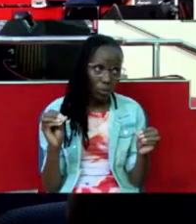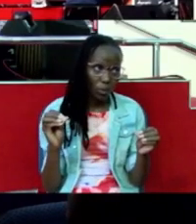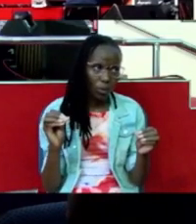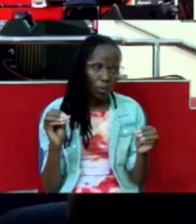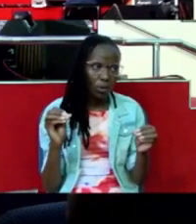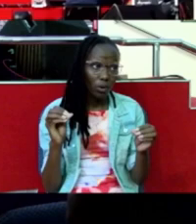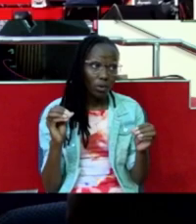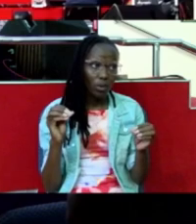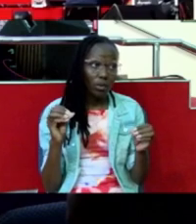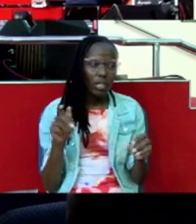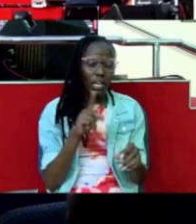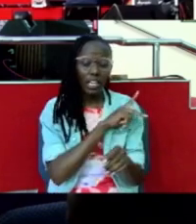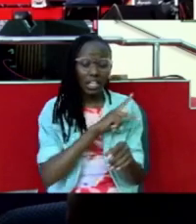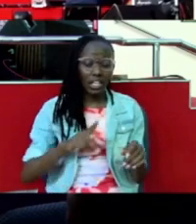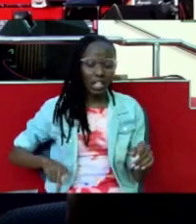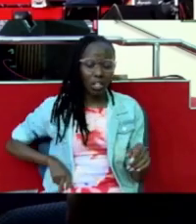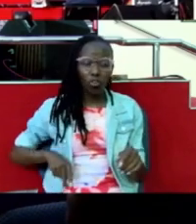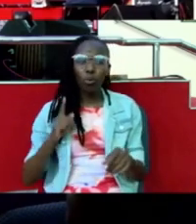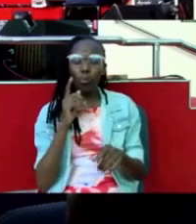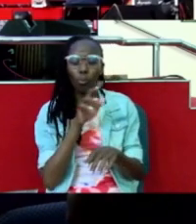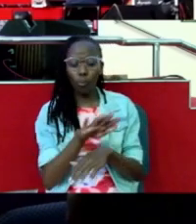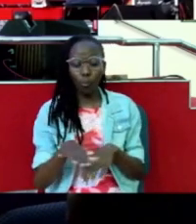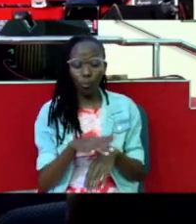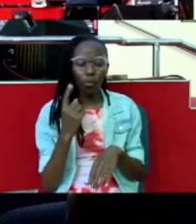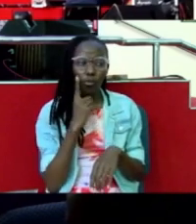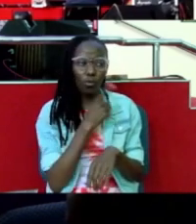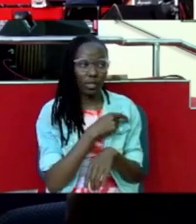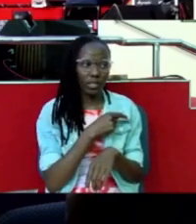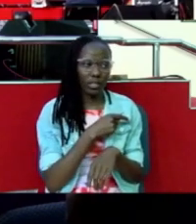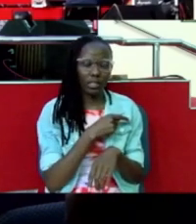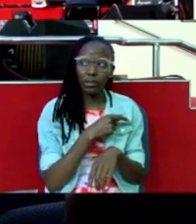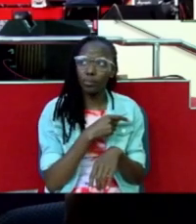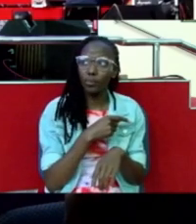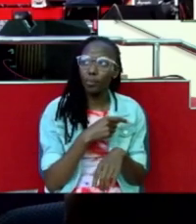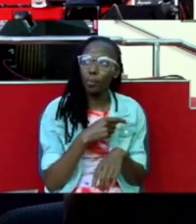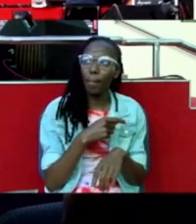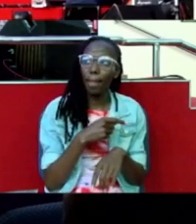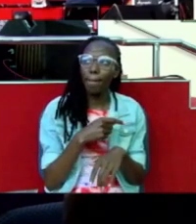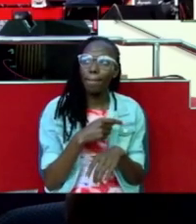disobedience, his kingdom came to an end, was specified that it would come to an end.